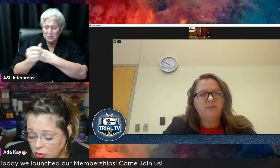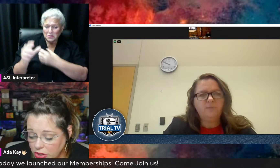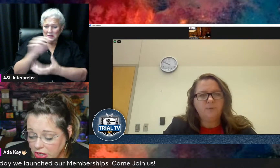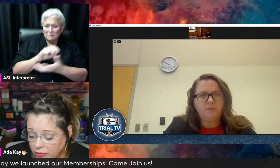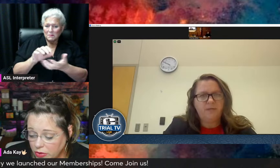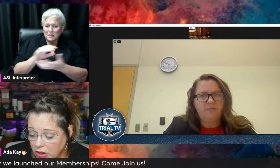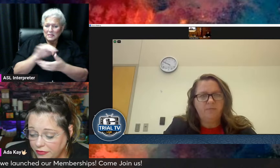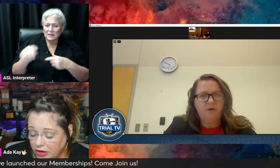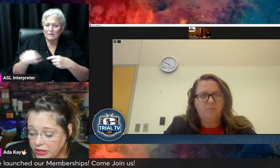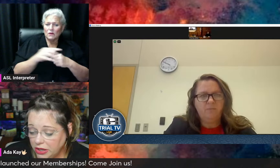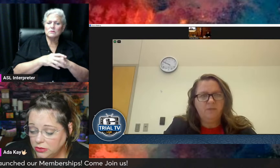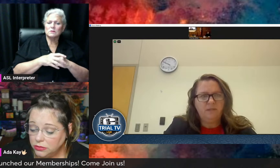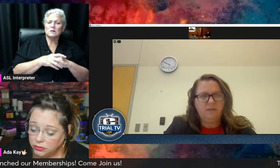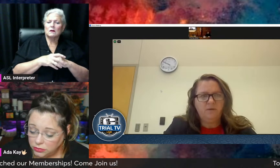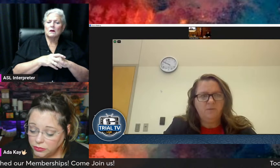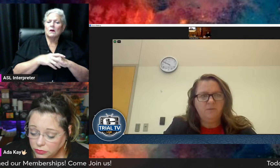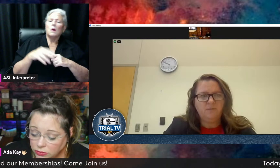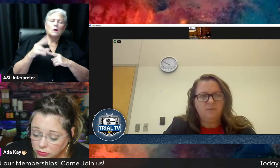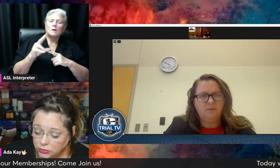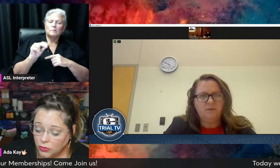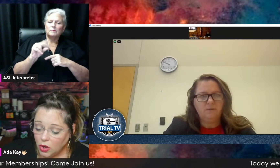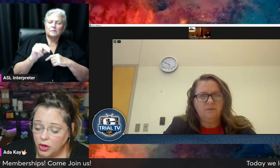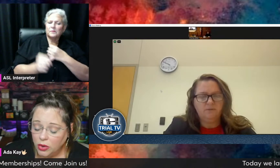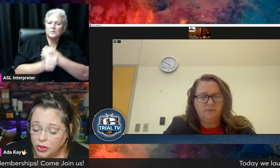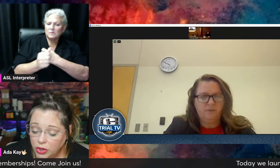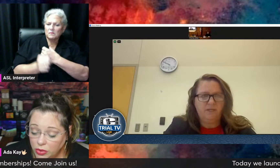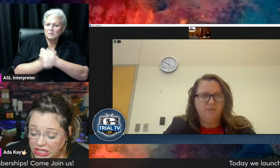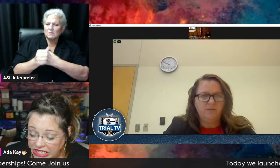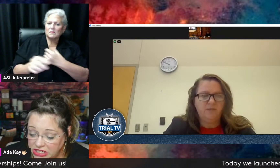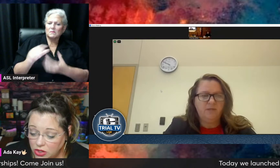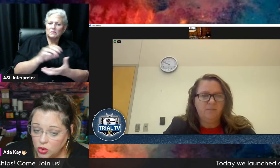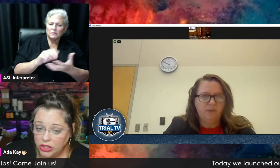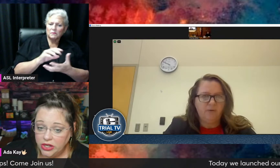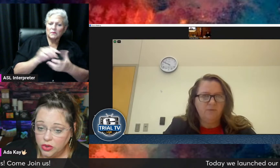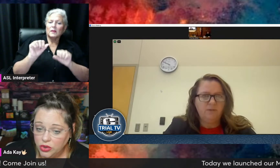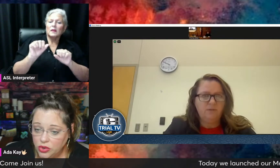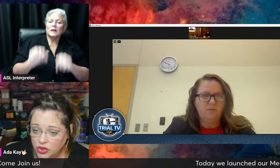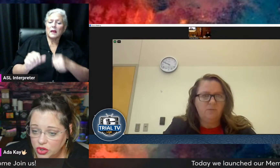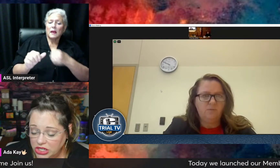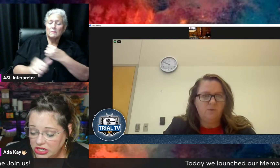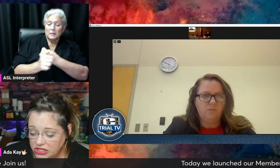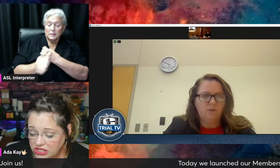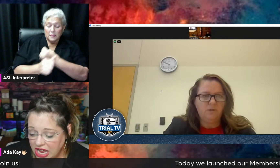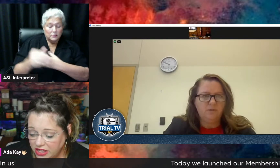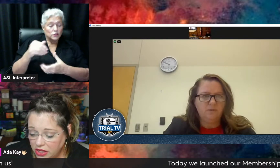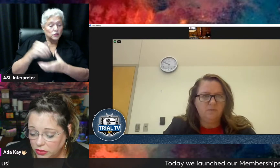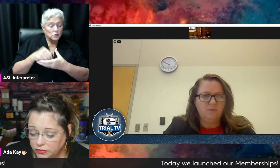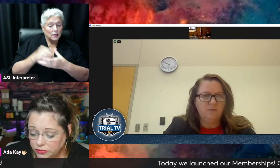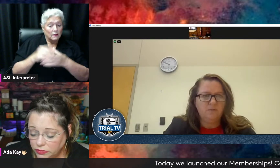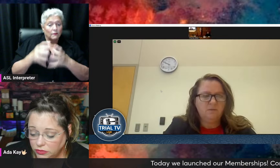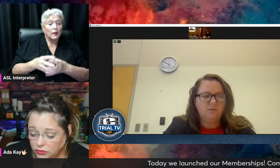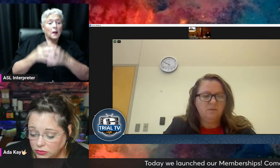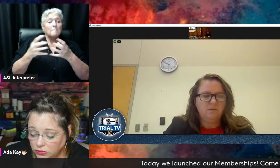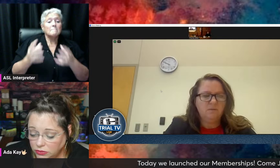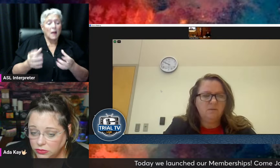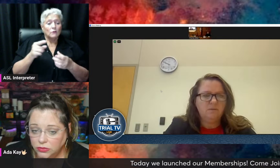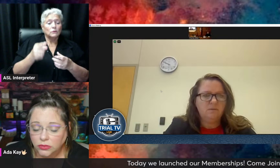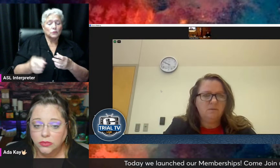There's no dangers per se of mixing those. There could be dangers in the amount that you would consume.